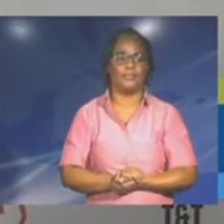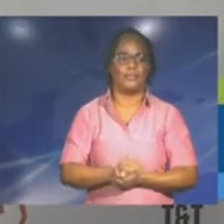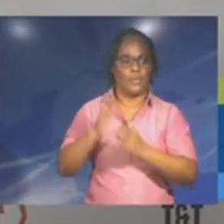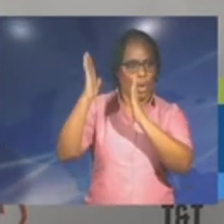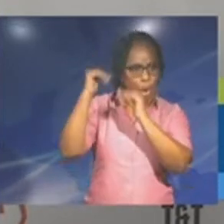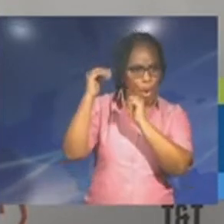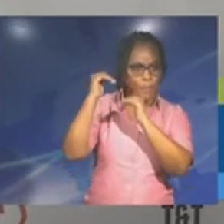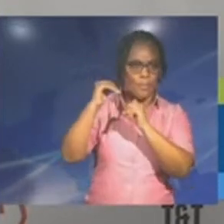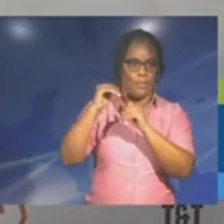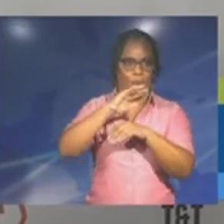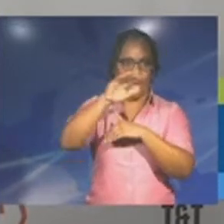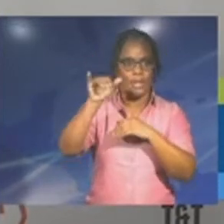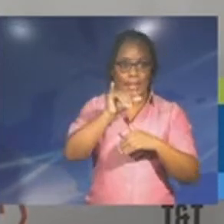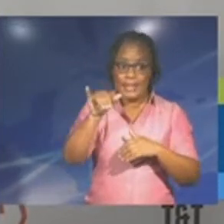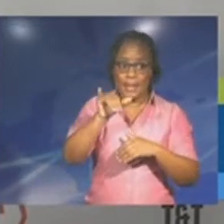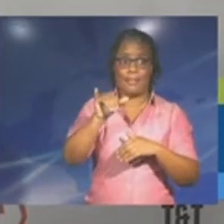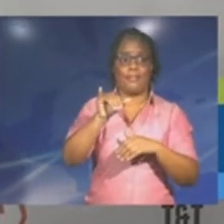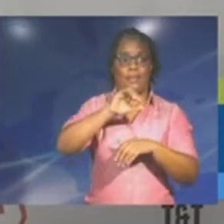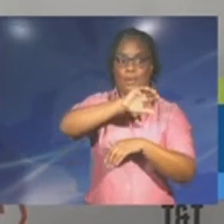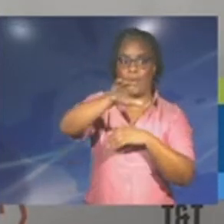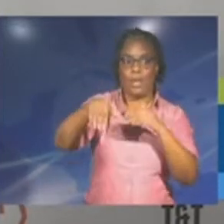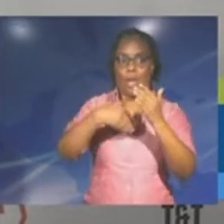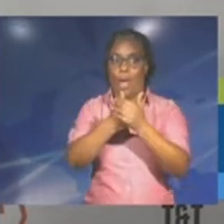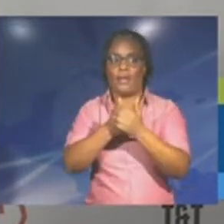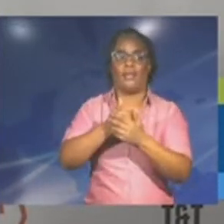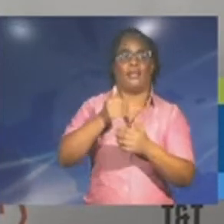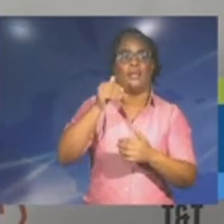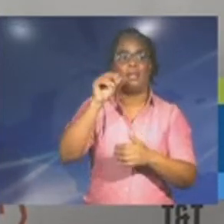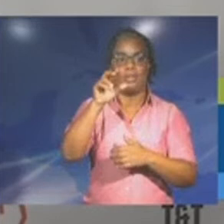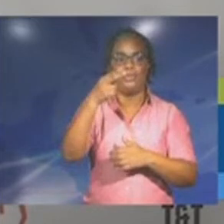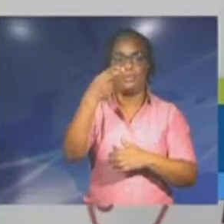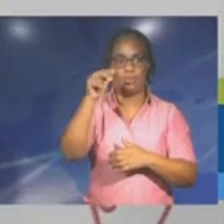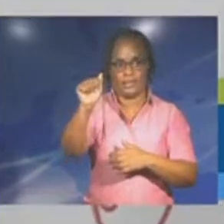are doing the same for their nurses.